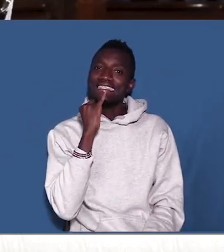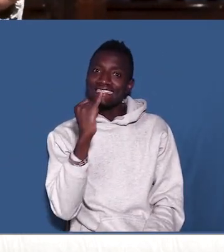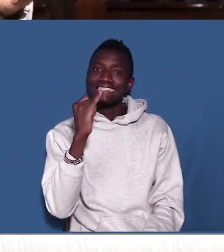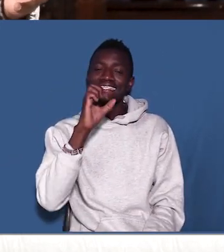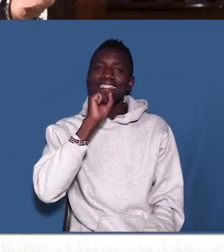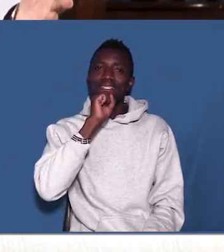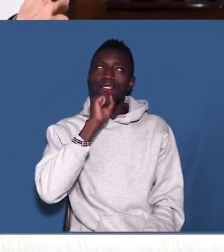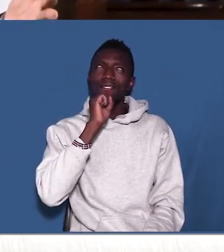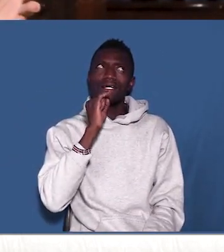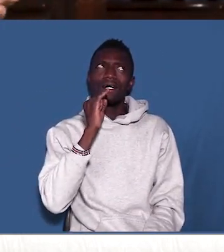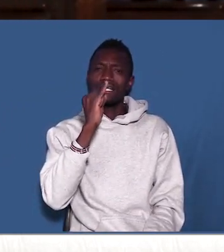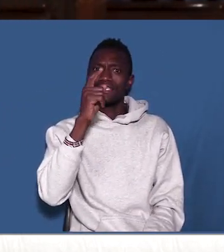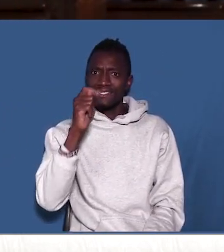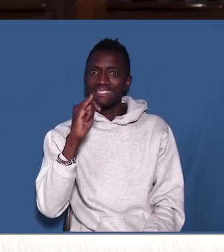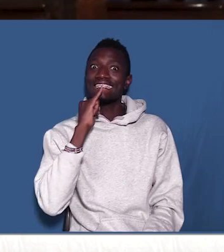did Jesus finish?